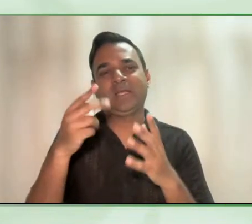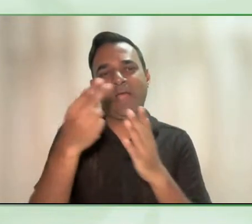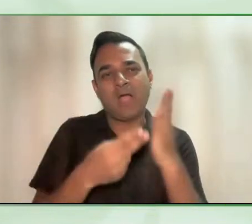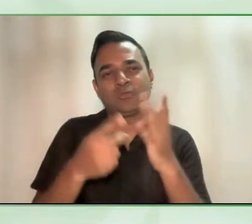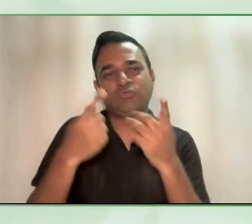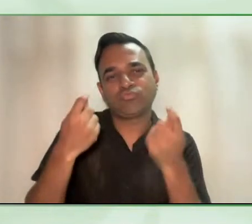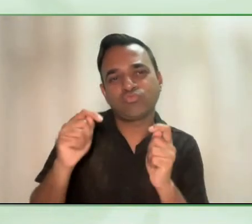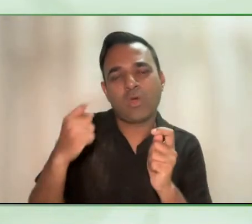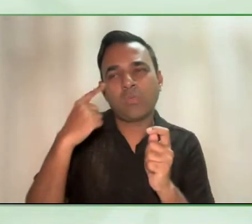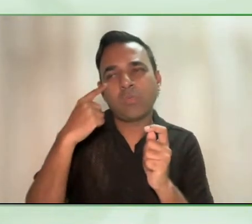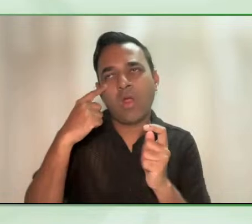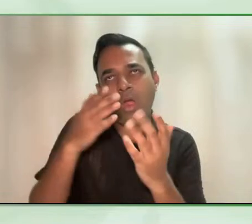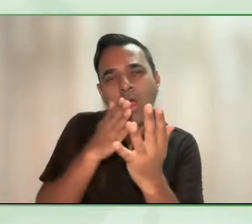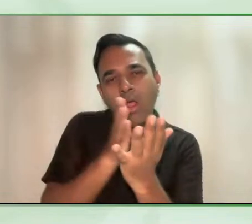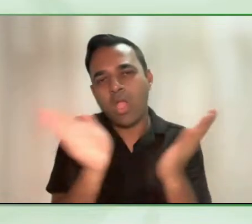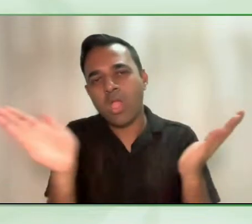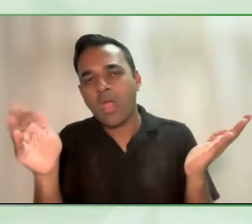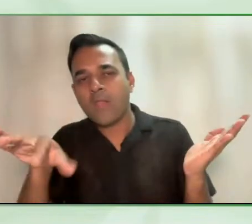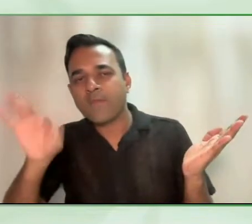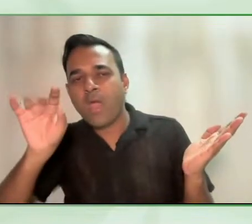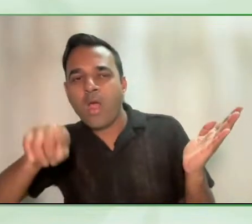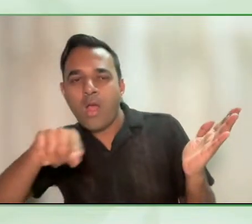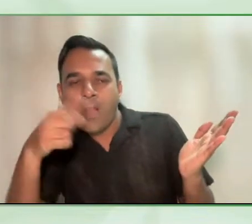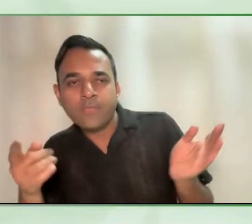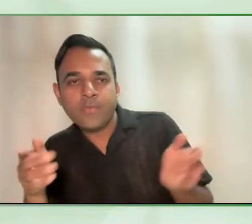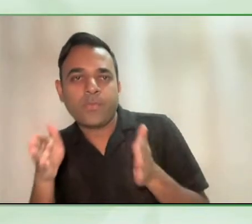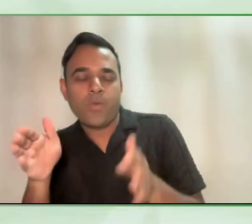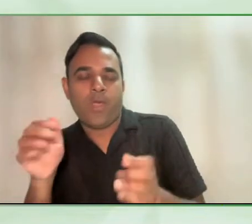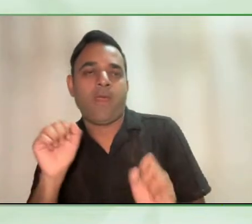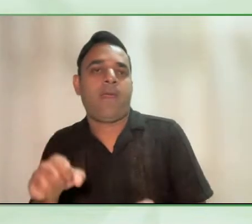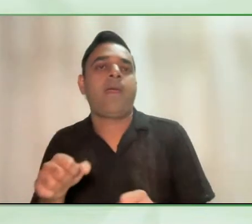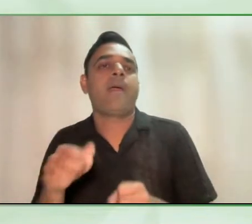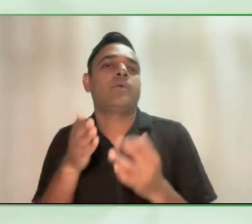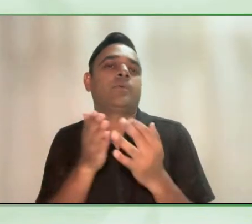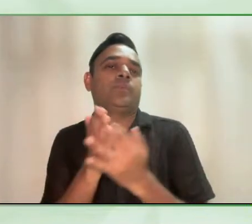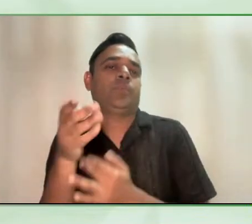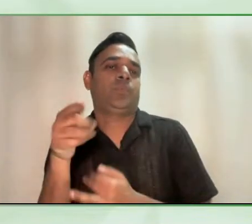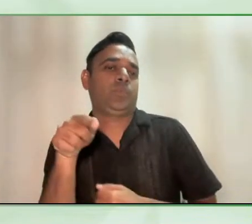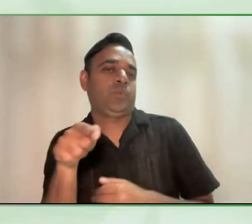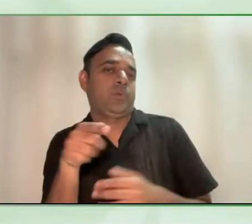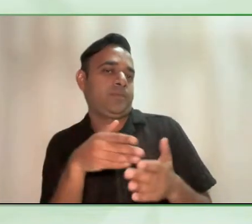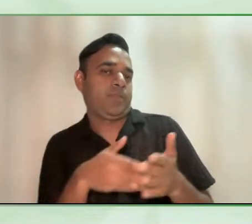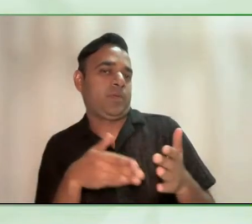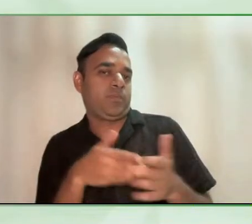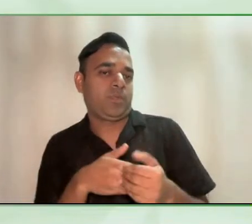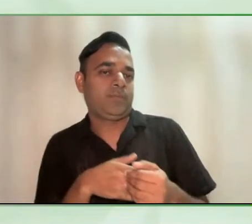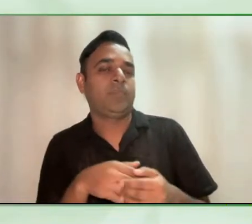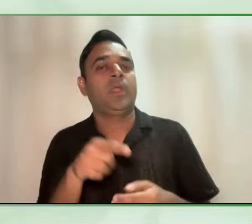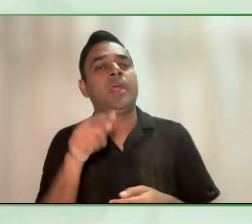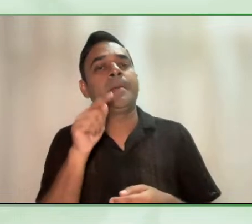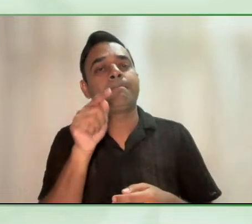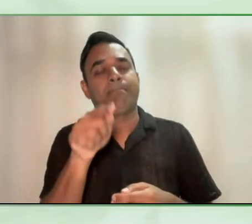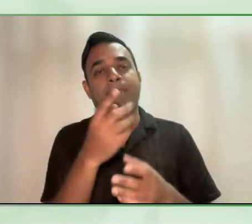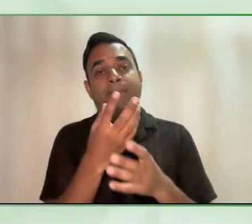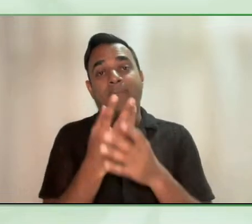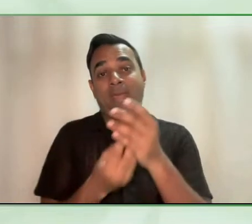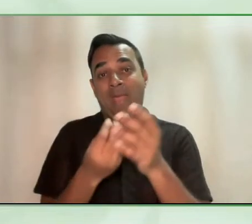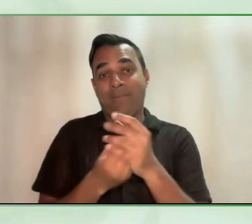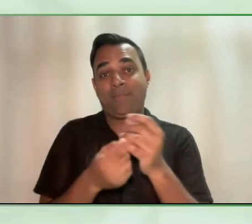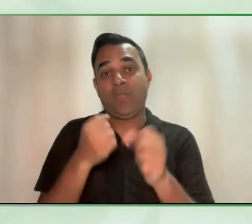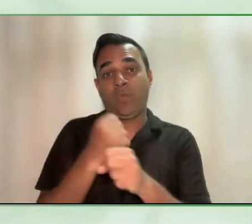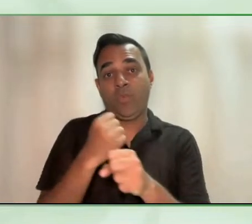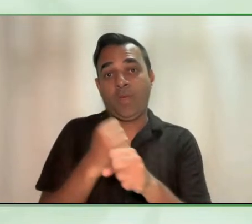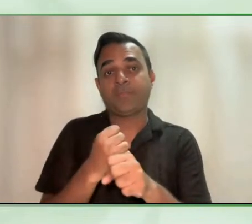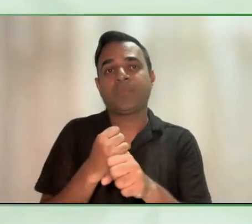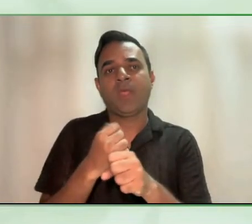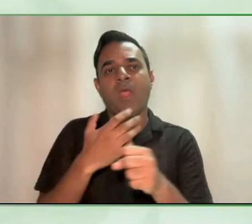doing a participatory artistic research project with intellectually disabled artists. And really the